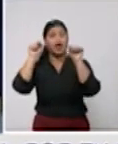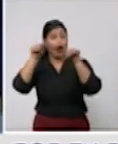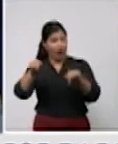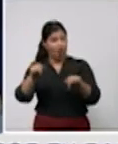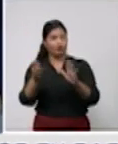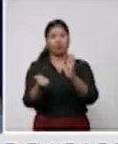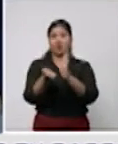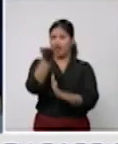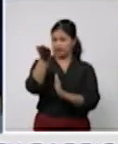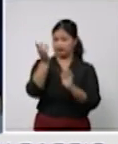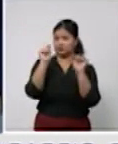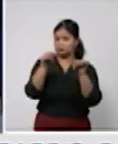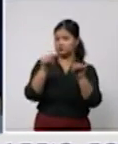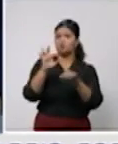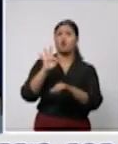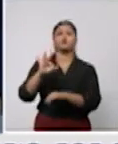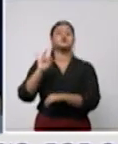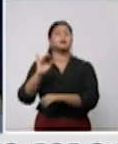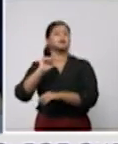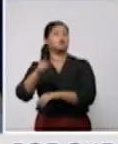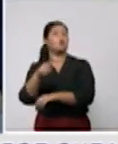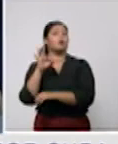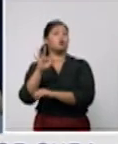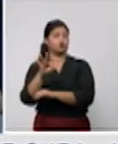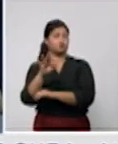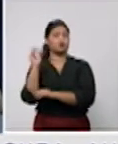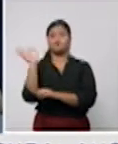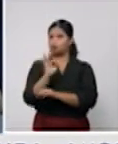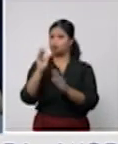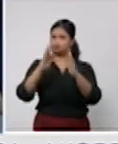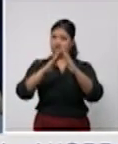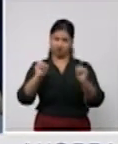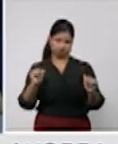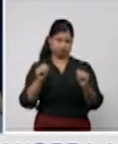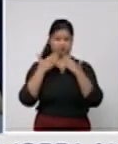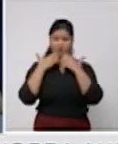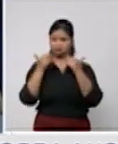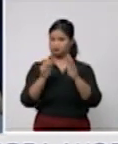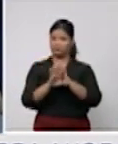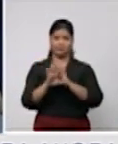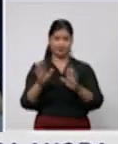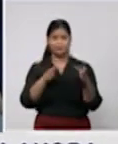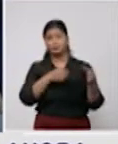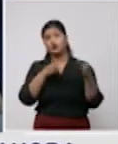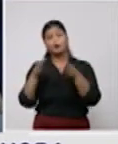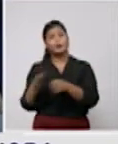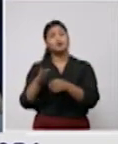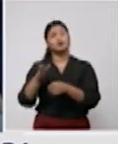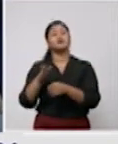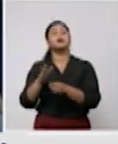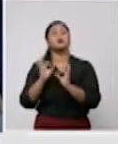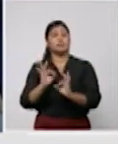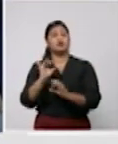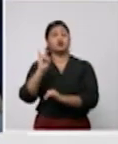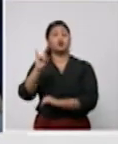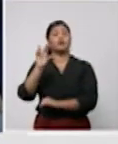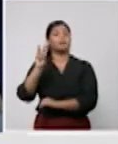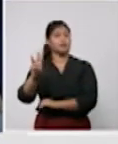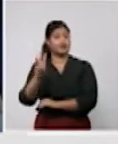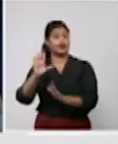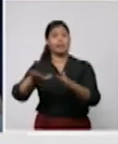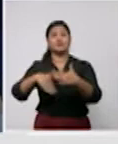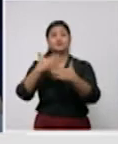Of the 93 positive cases yesterday, 83 are autochthonous and 10 are